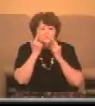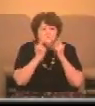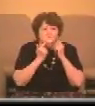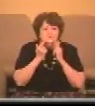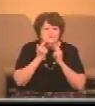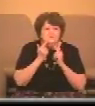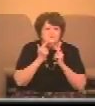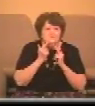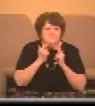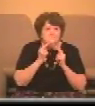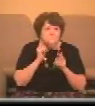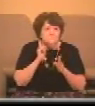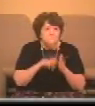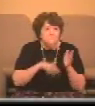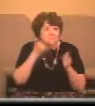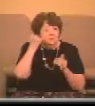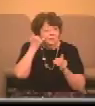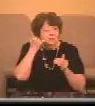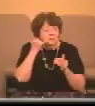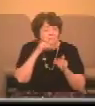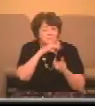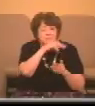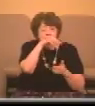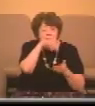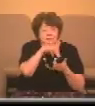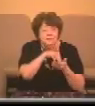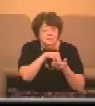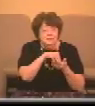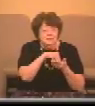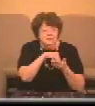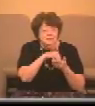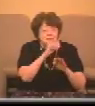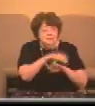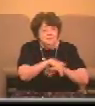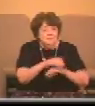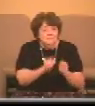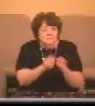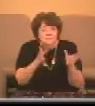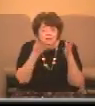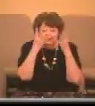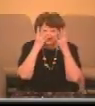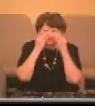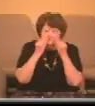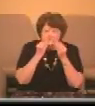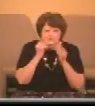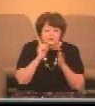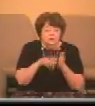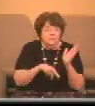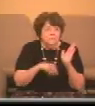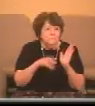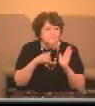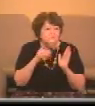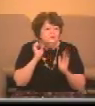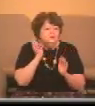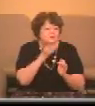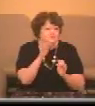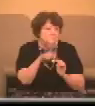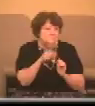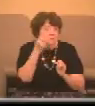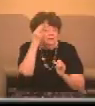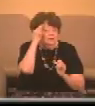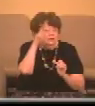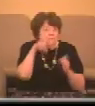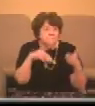through tears? And what if a thousand sleepless nights are what it takes to